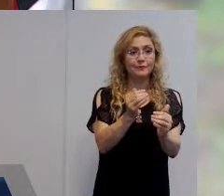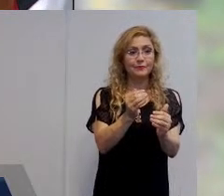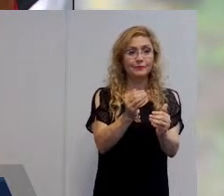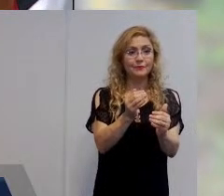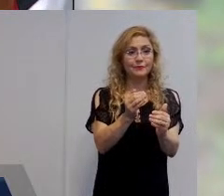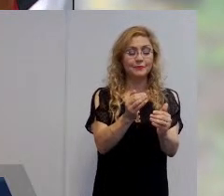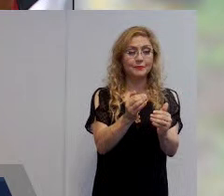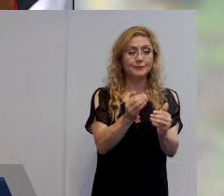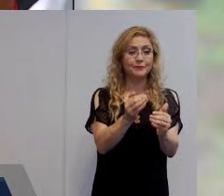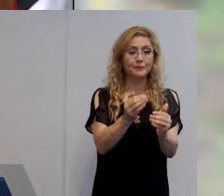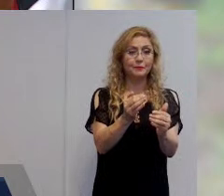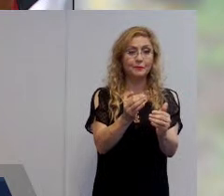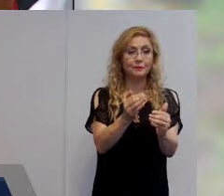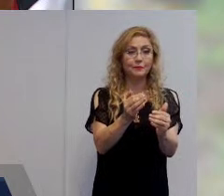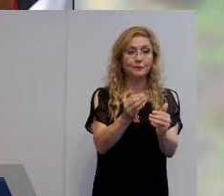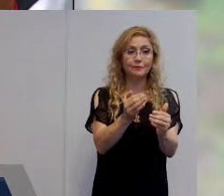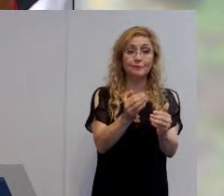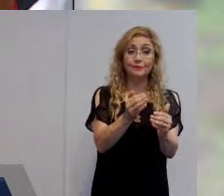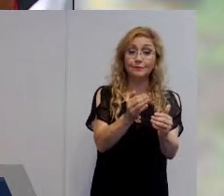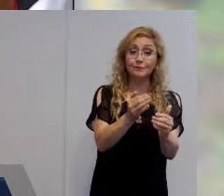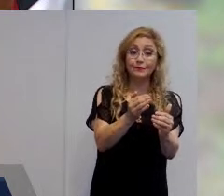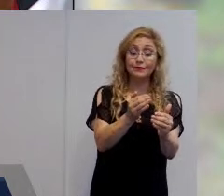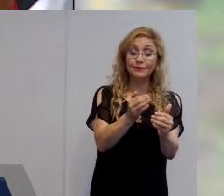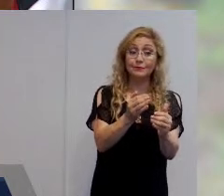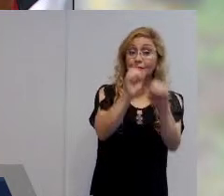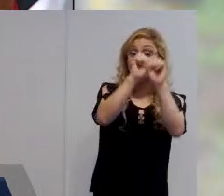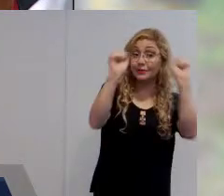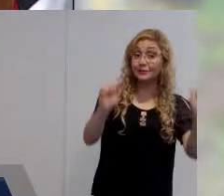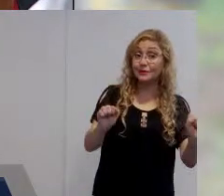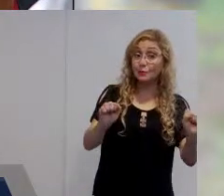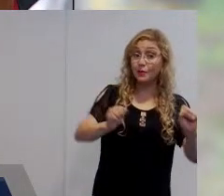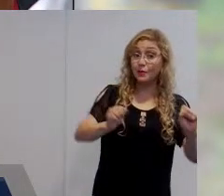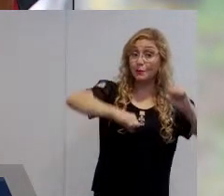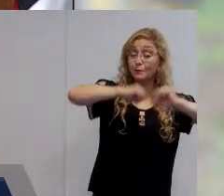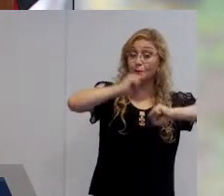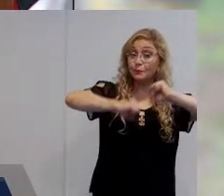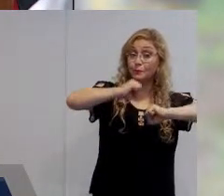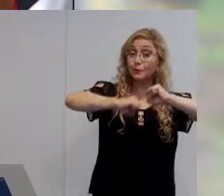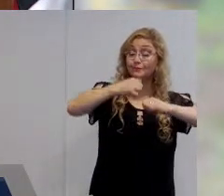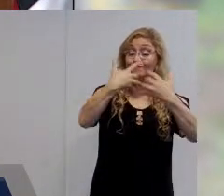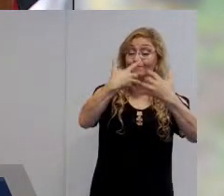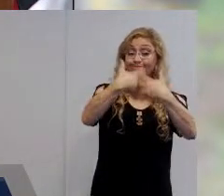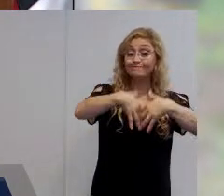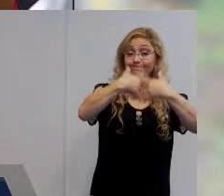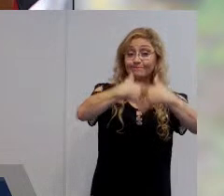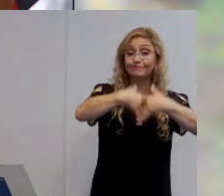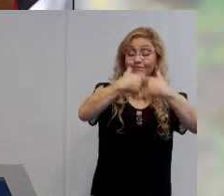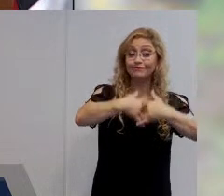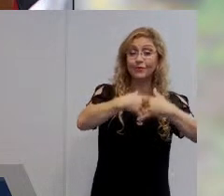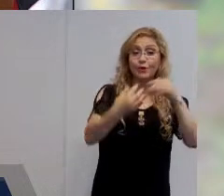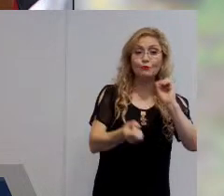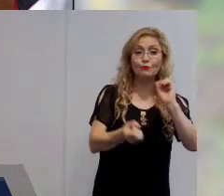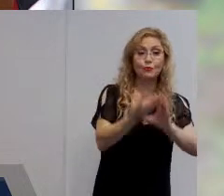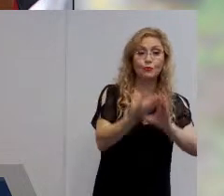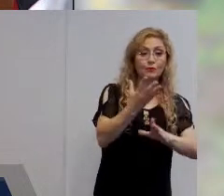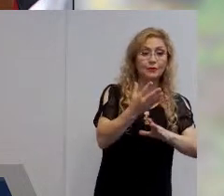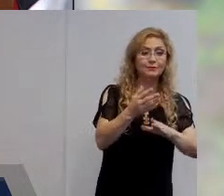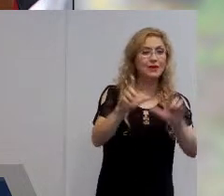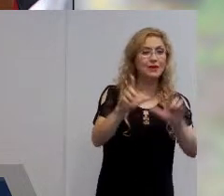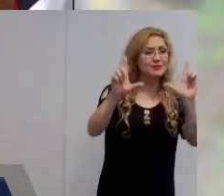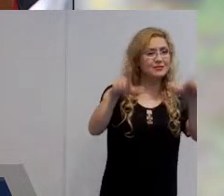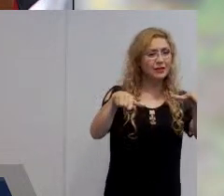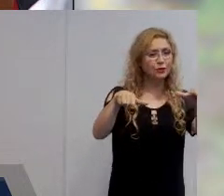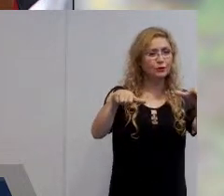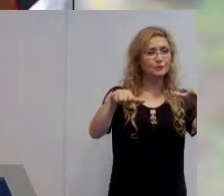The agriculture and food sector of Belize contributes over $300